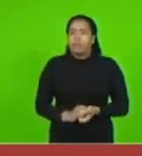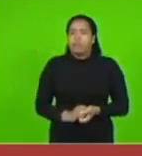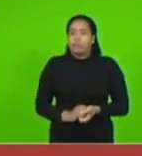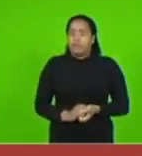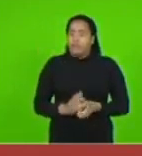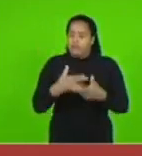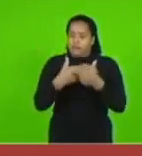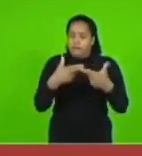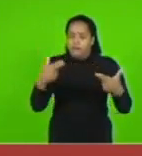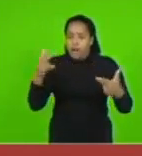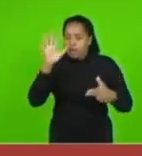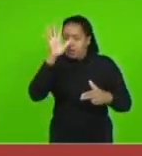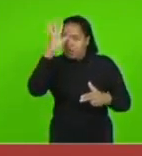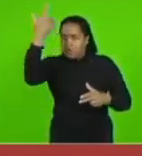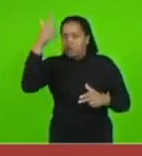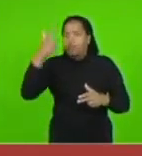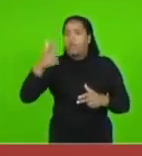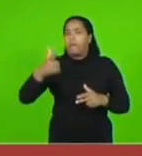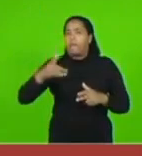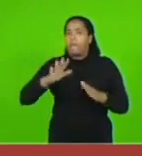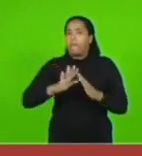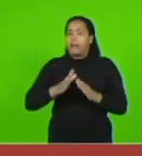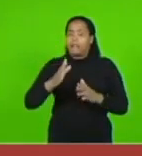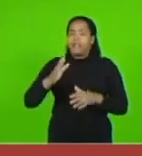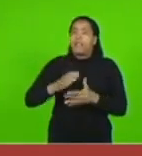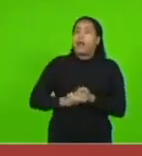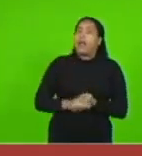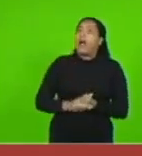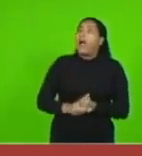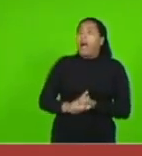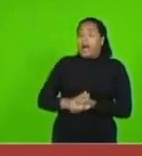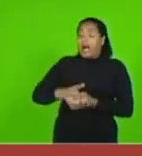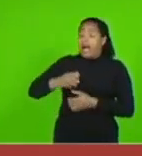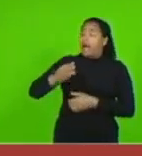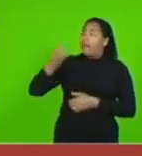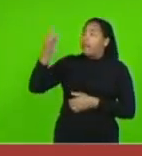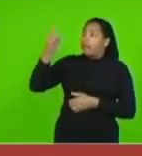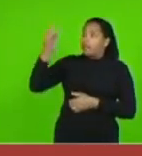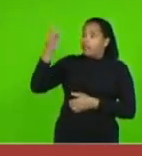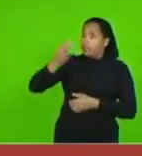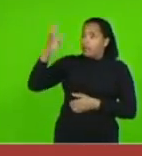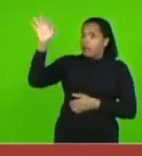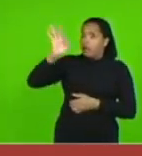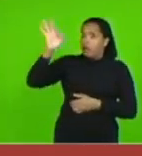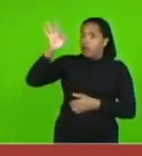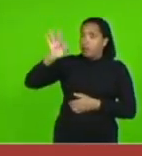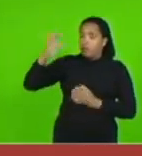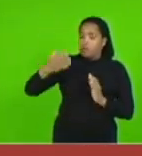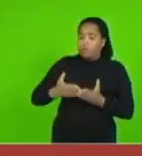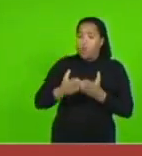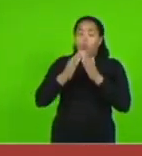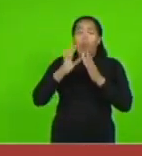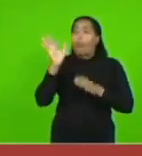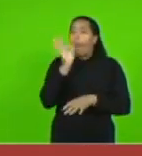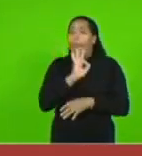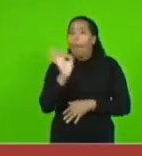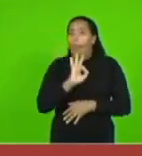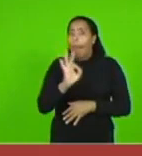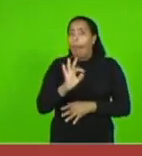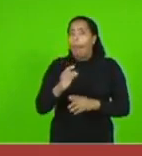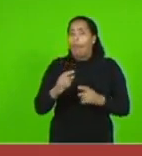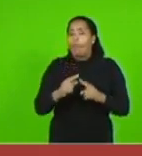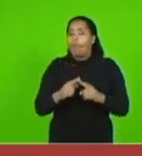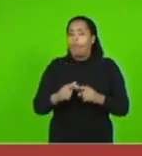the signs are already predetermined. A lot of them have already happened. But the part where the Bible says that a third